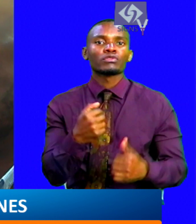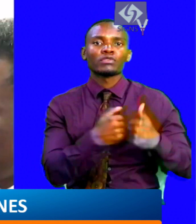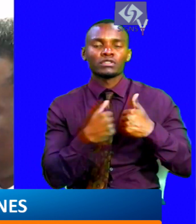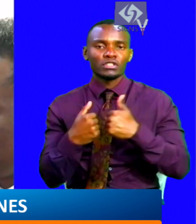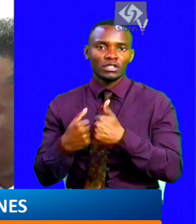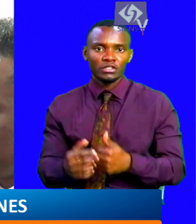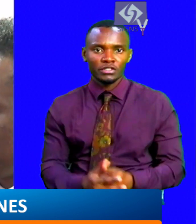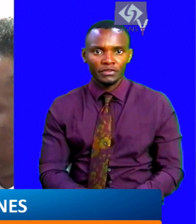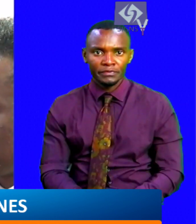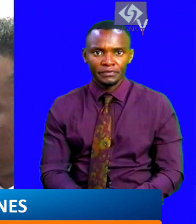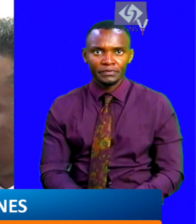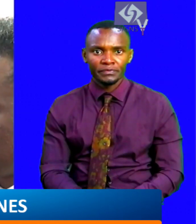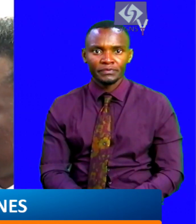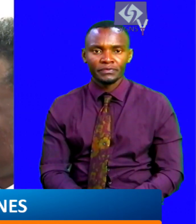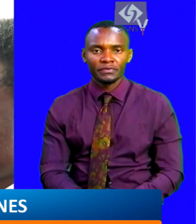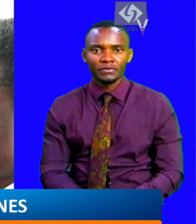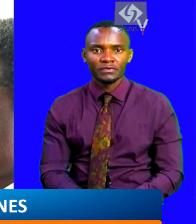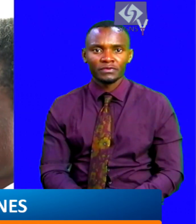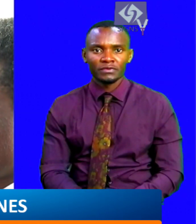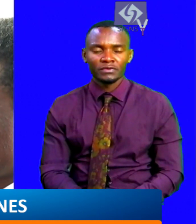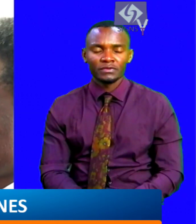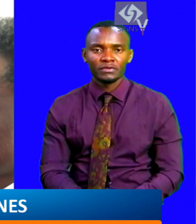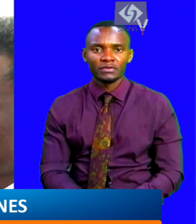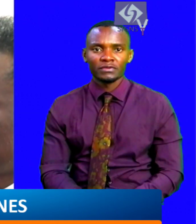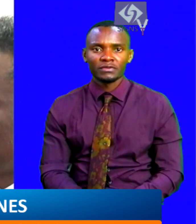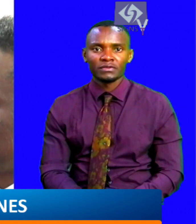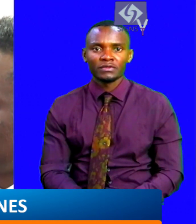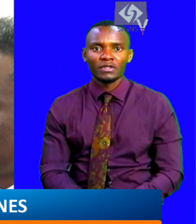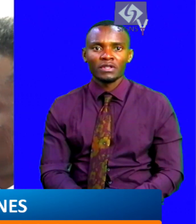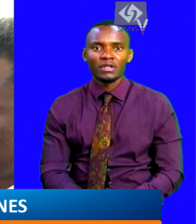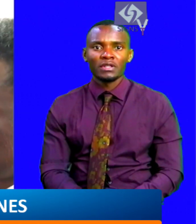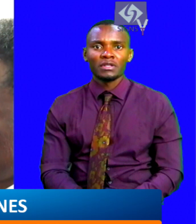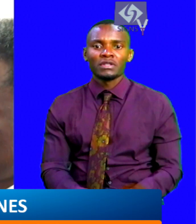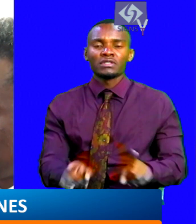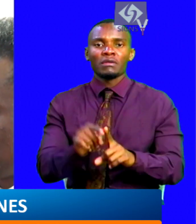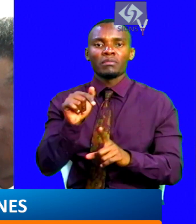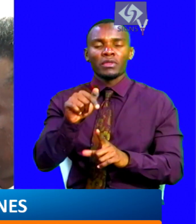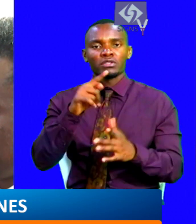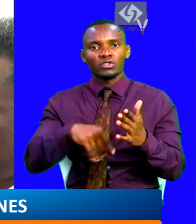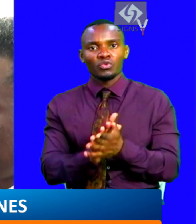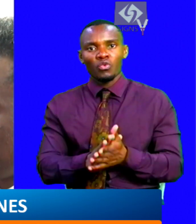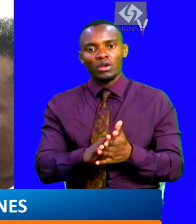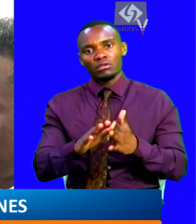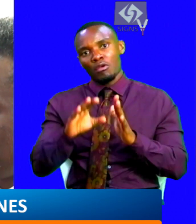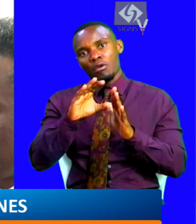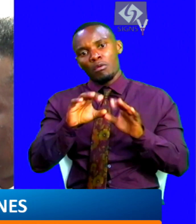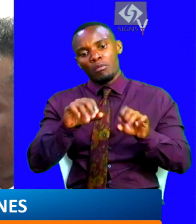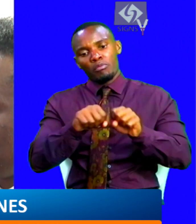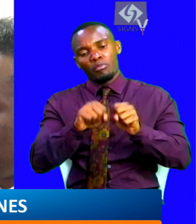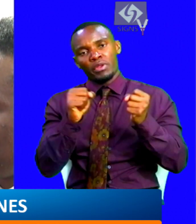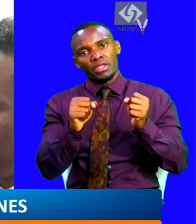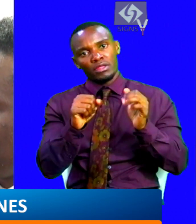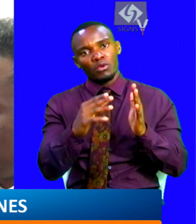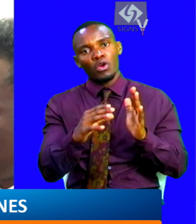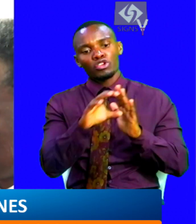must be long. What if I got a lawyer who is not a member of any political party? It will be a